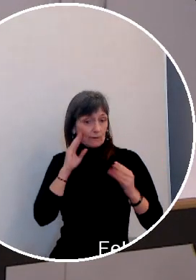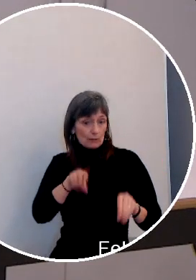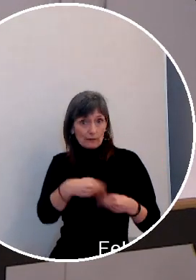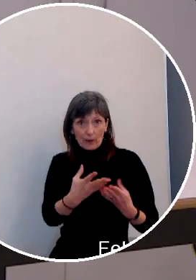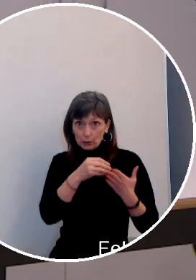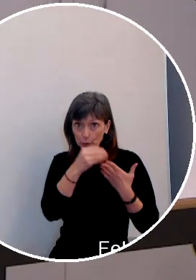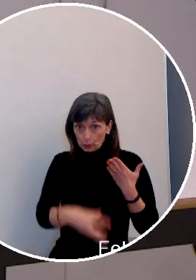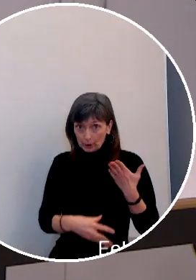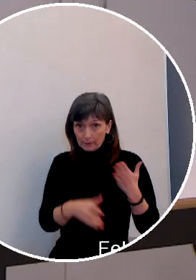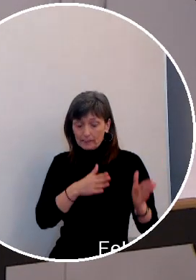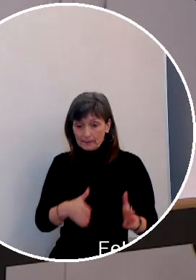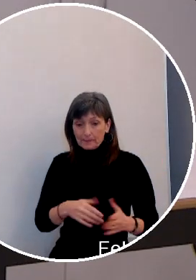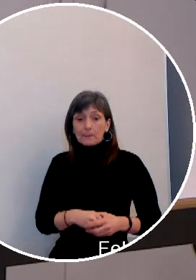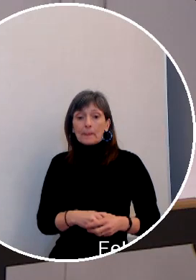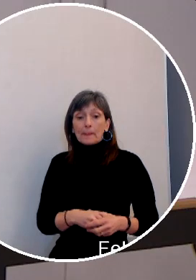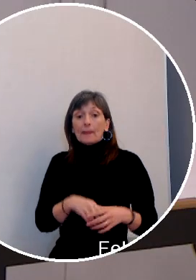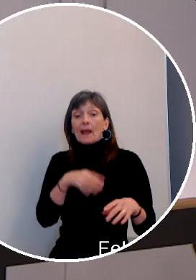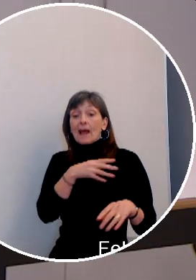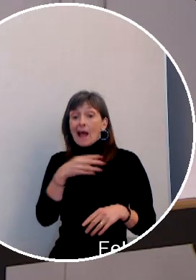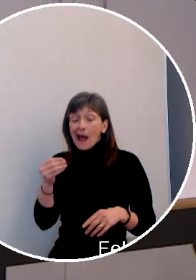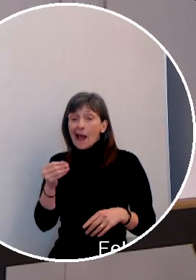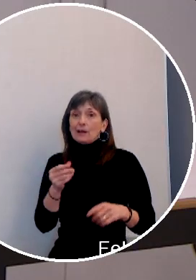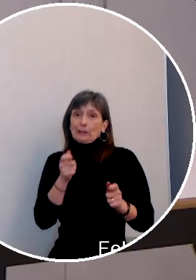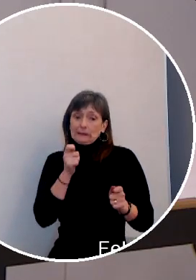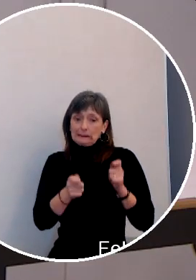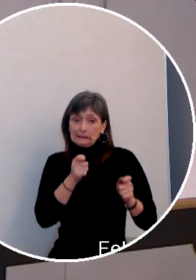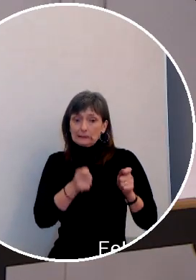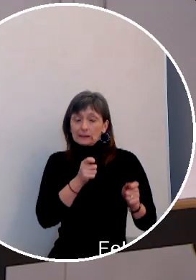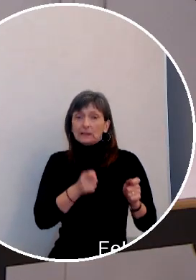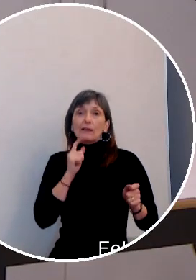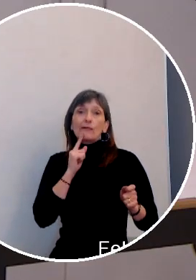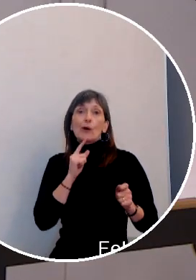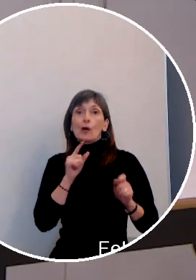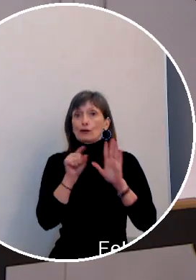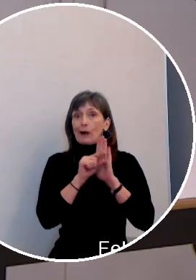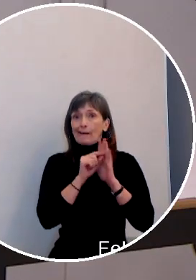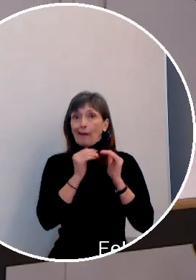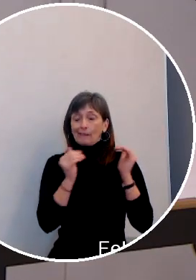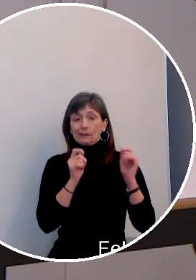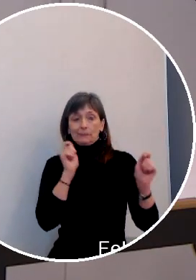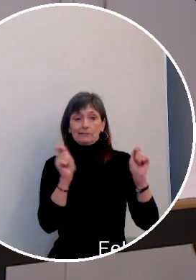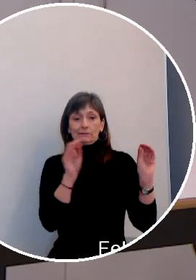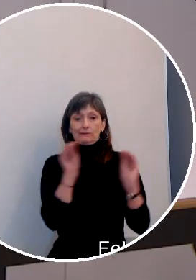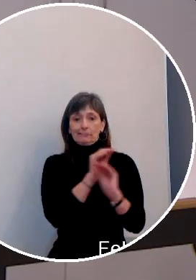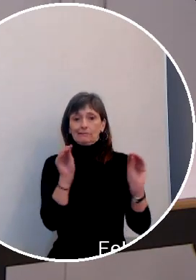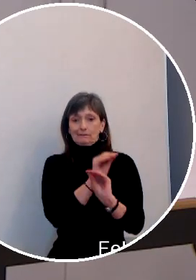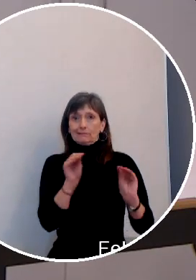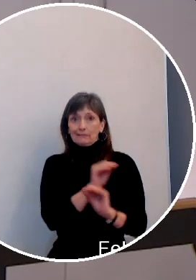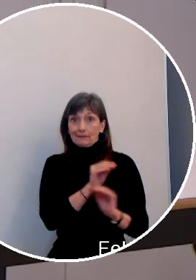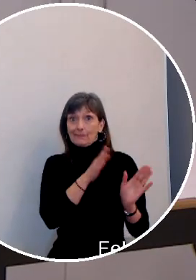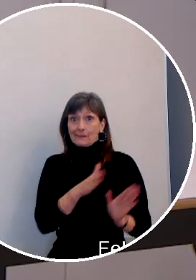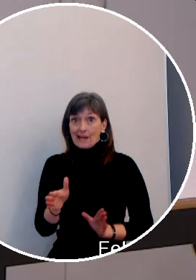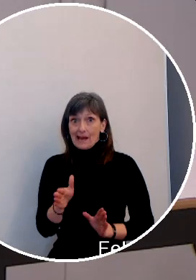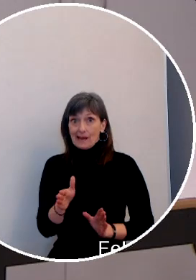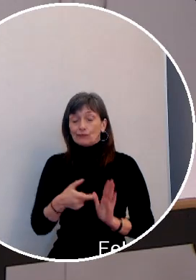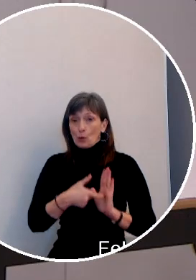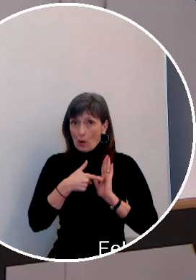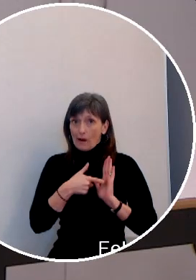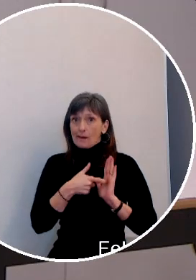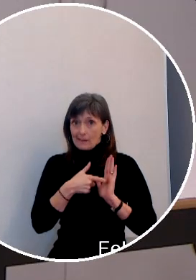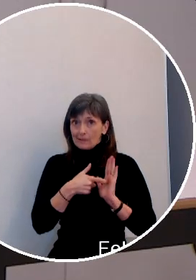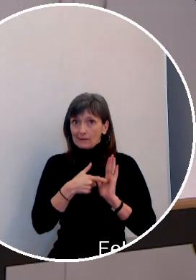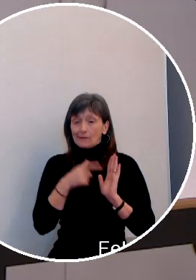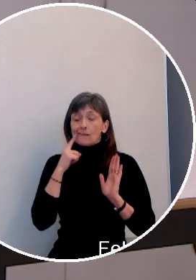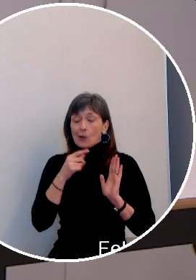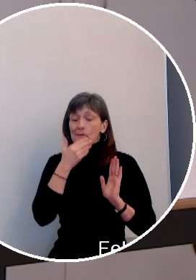for students, and whereas a reconfiguration of grading in the Marystown Central High School system is